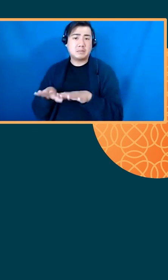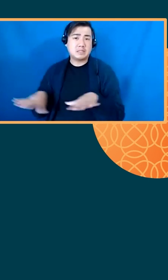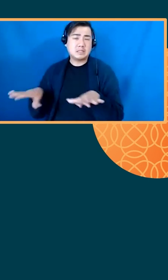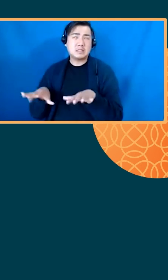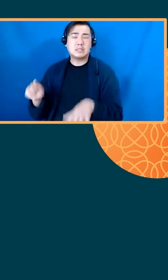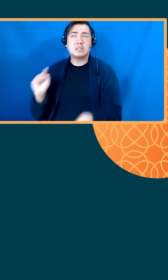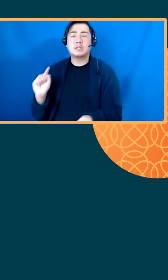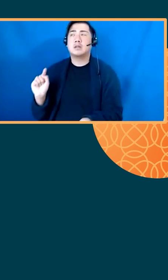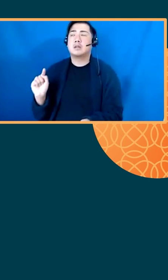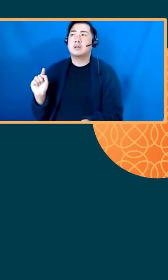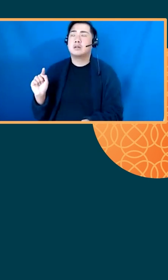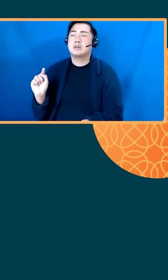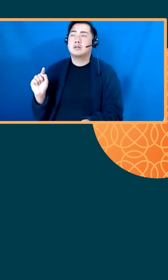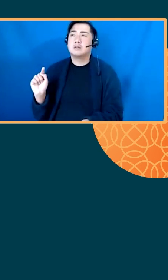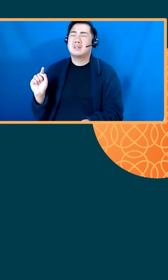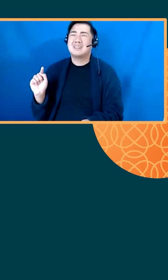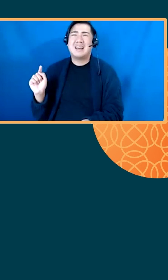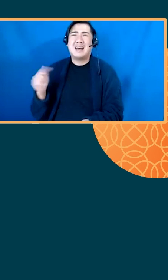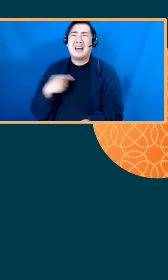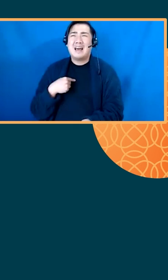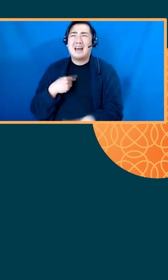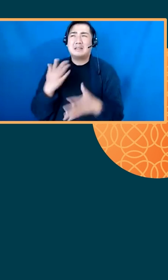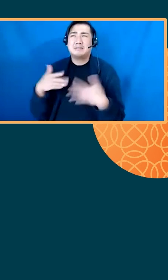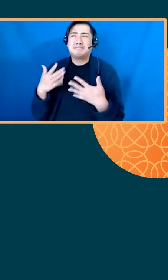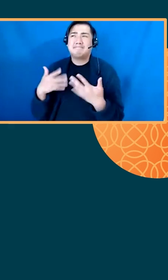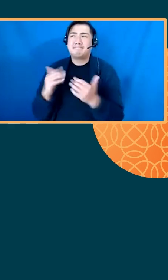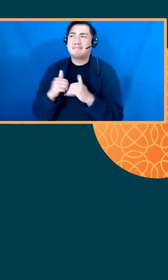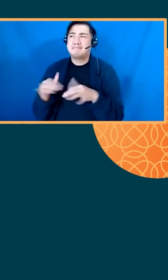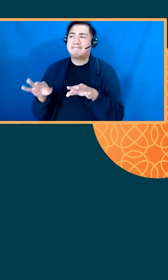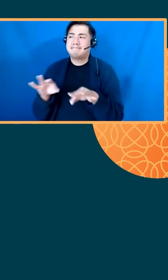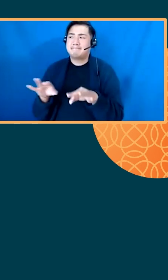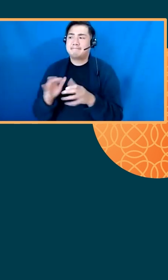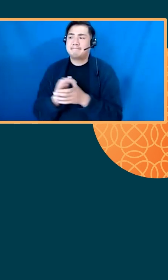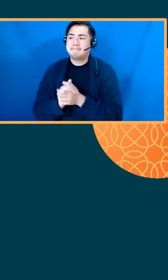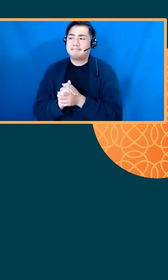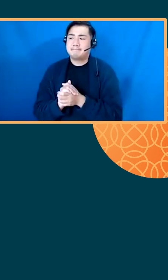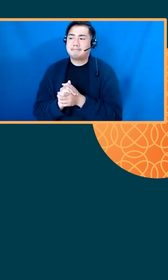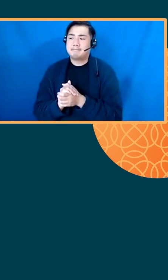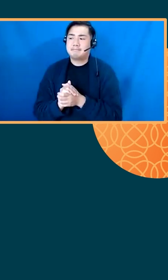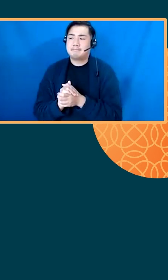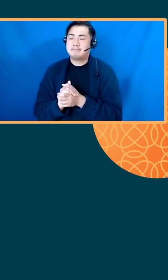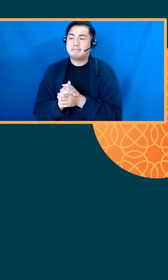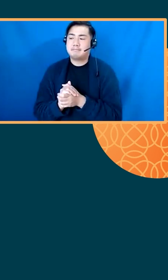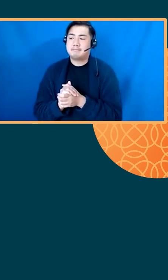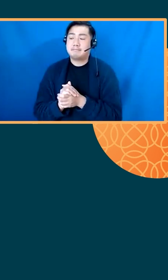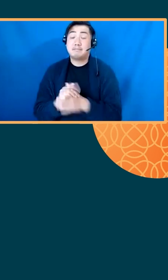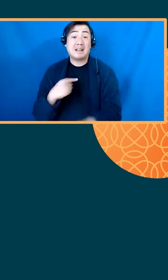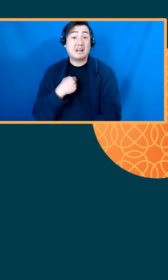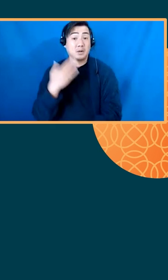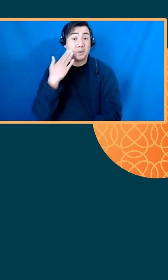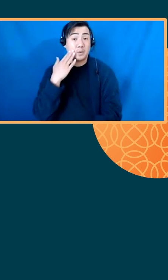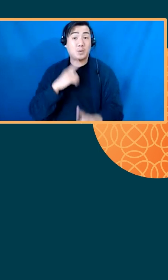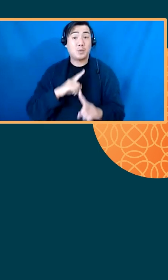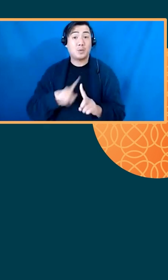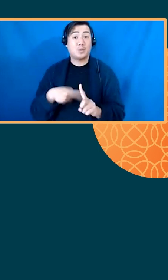think, how do I want to put this? I know when my voice tells me